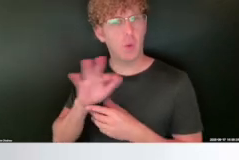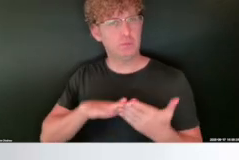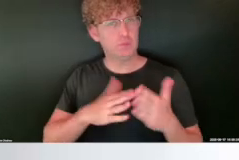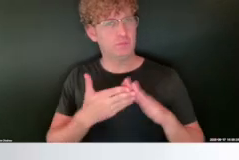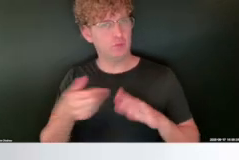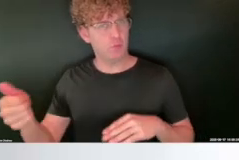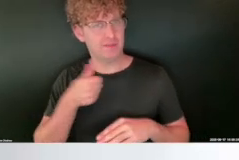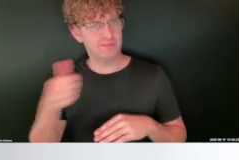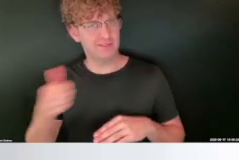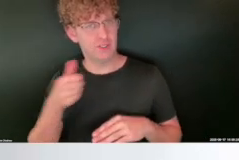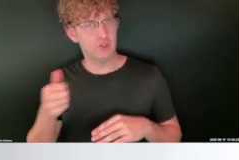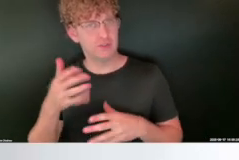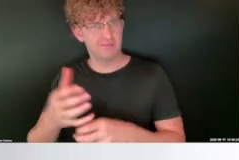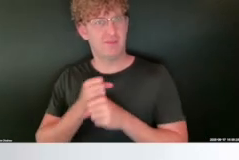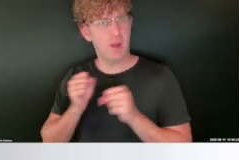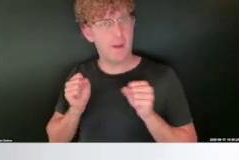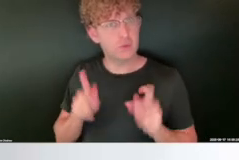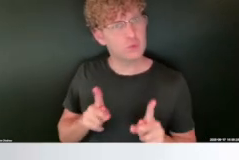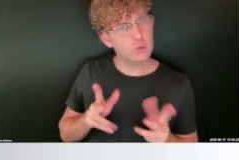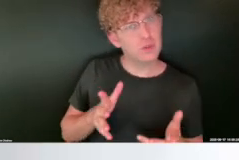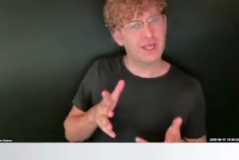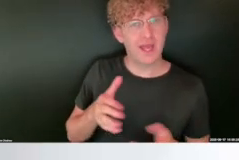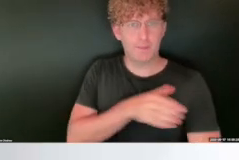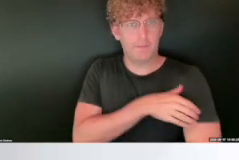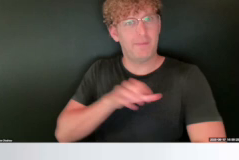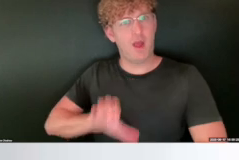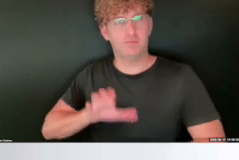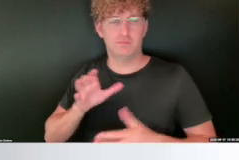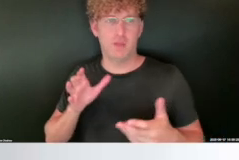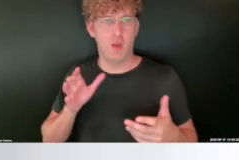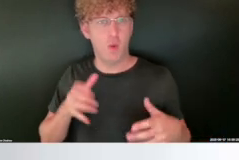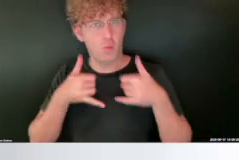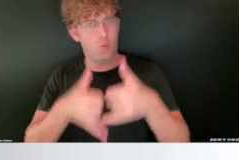Planning Association. Next slide, please.